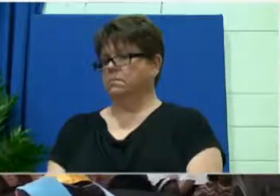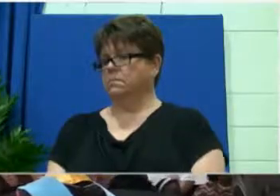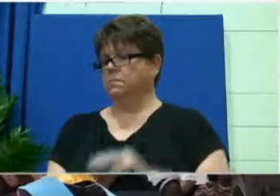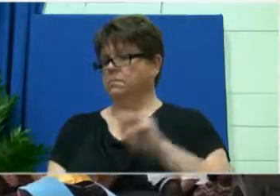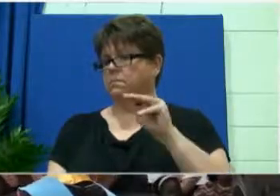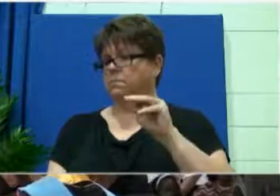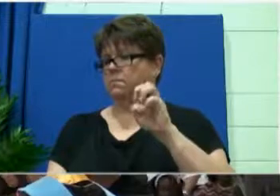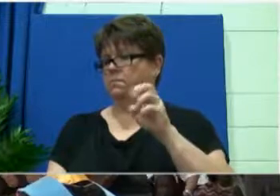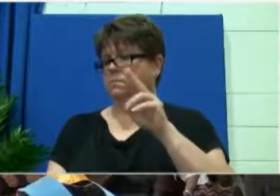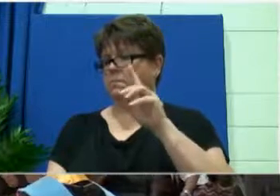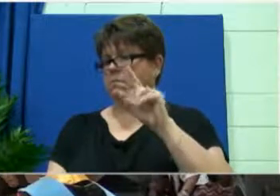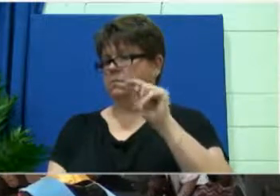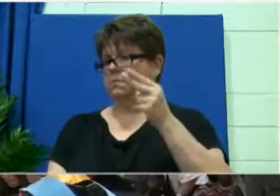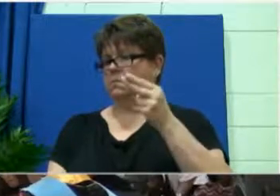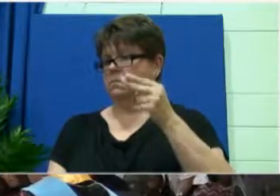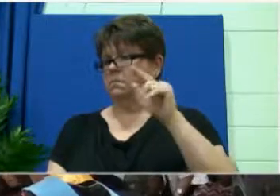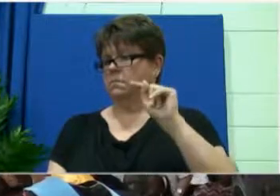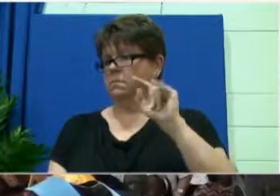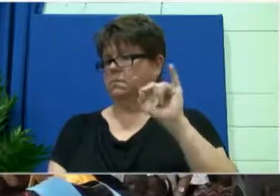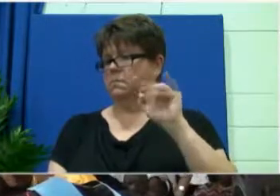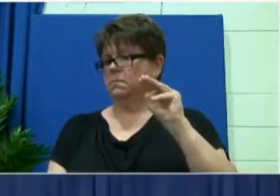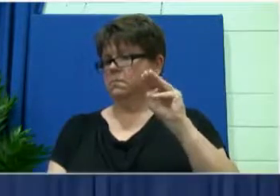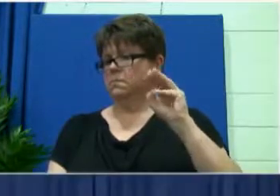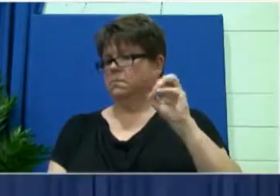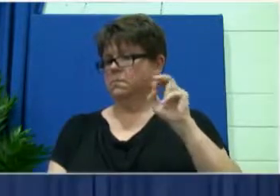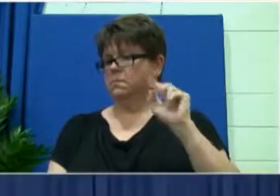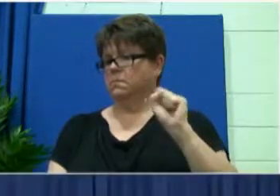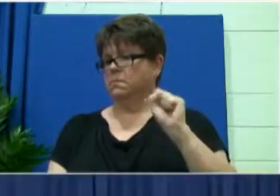Meredith Marie Timmons, Associate in Arts.